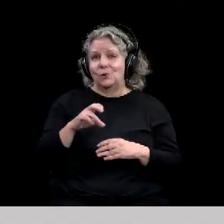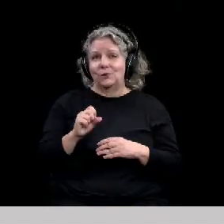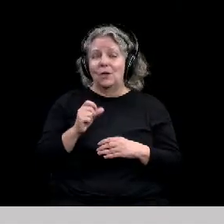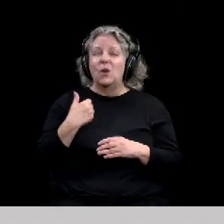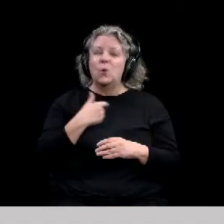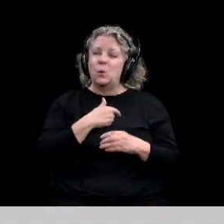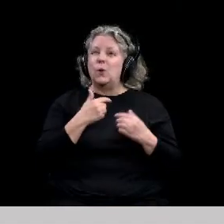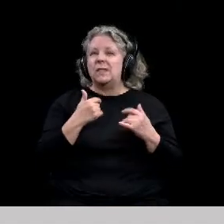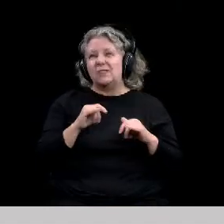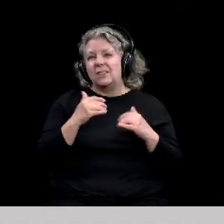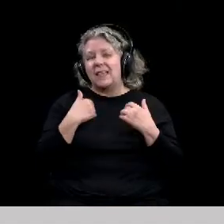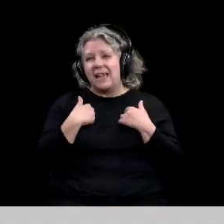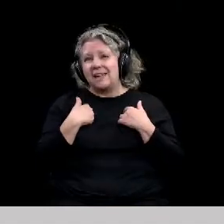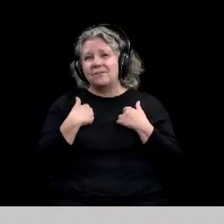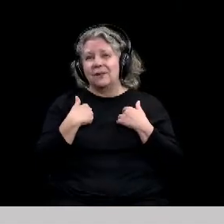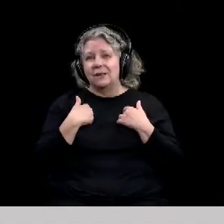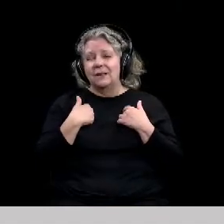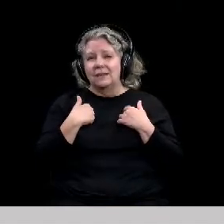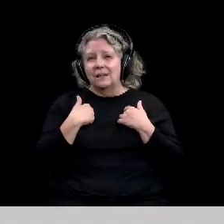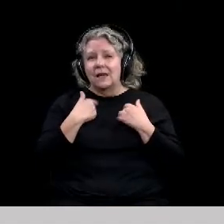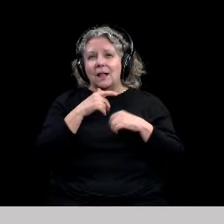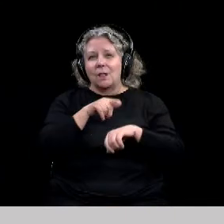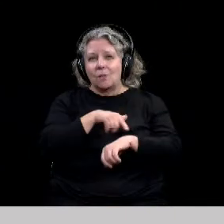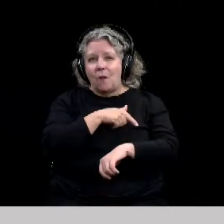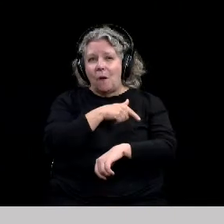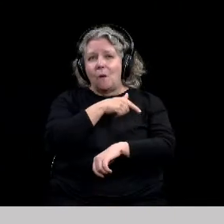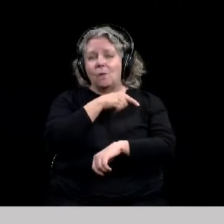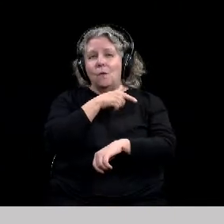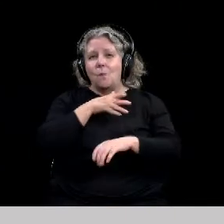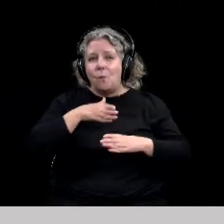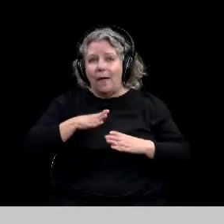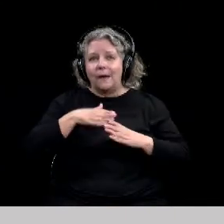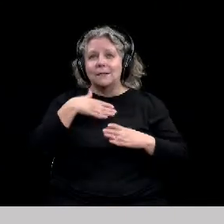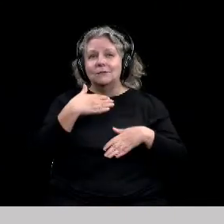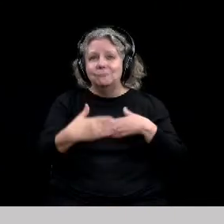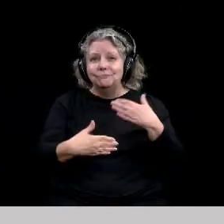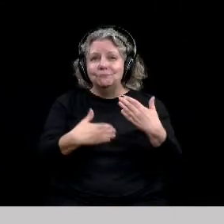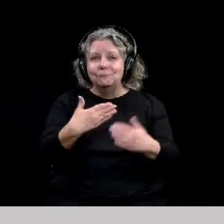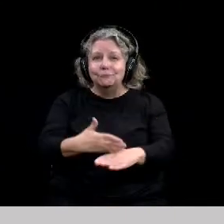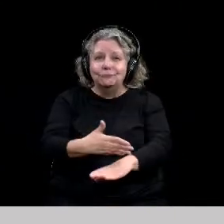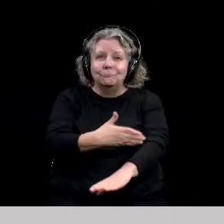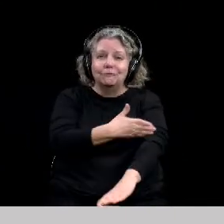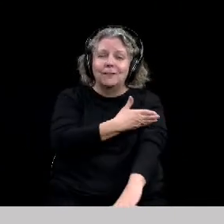are safe from hospitals getting overburdened, and before we'll see